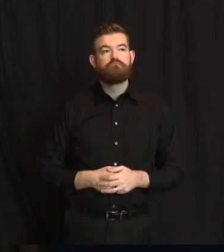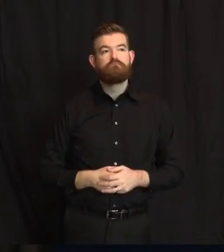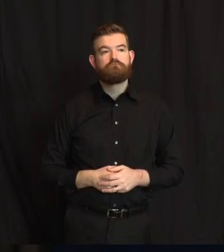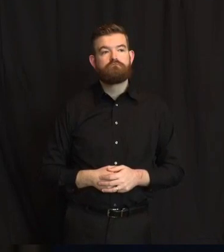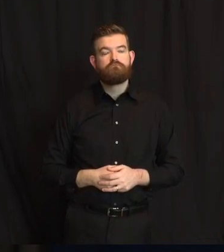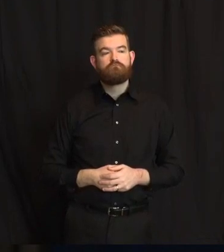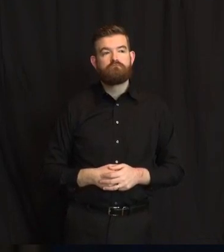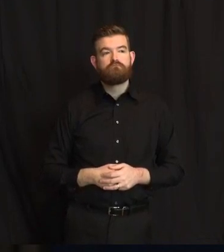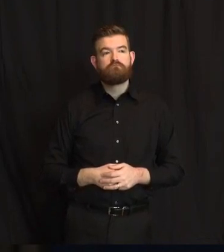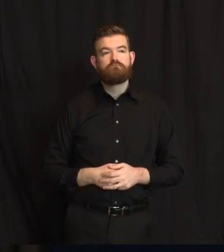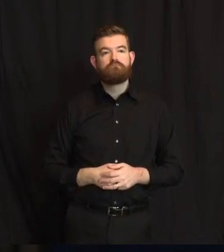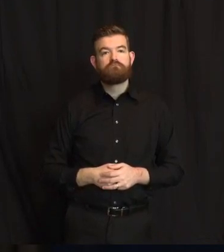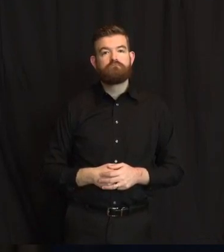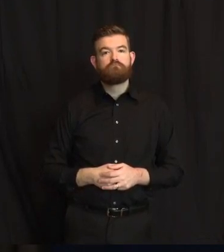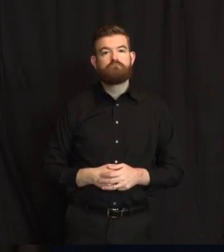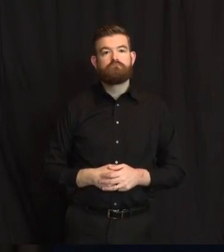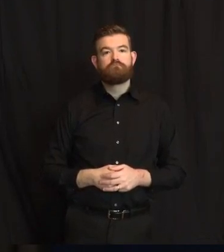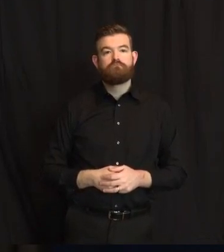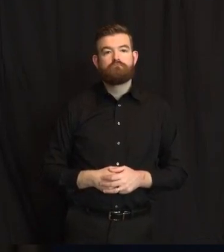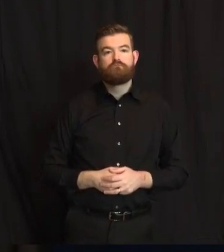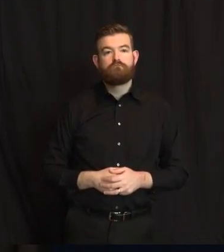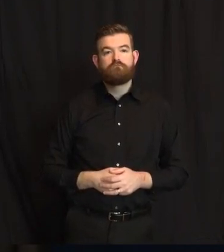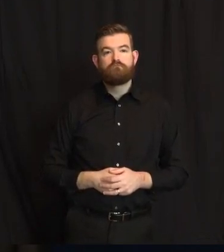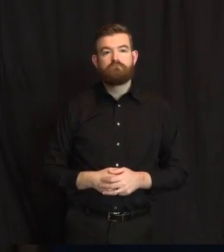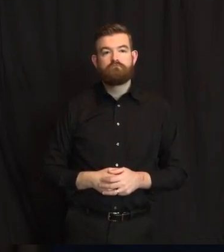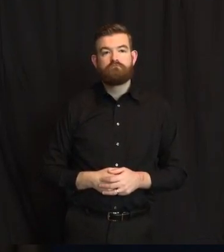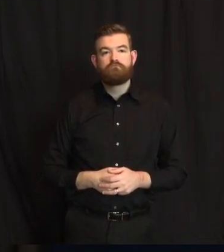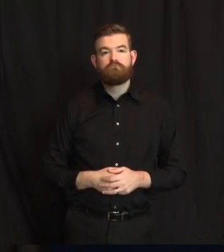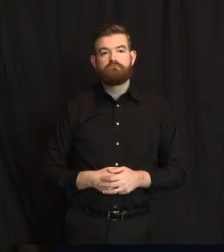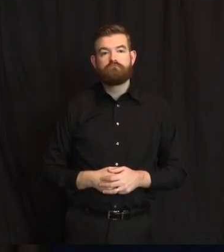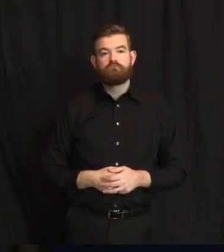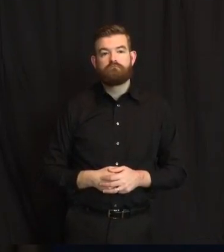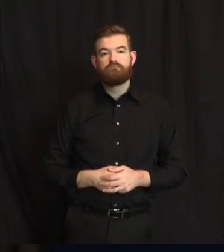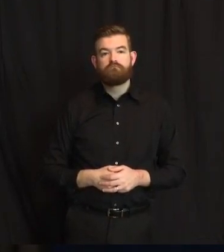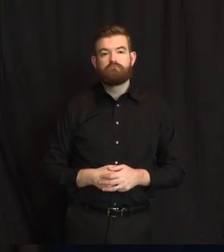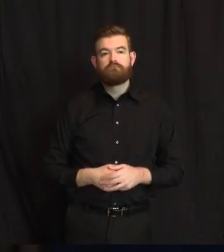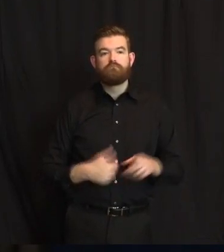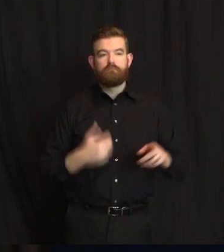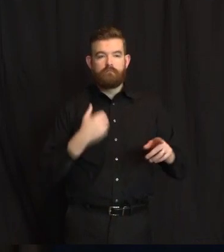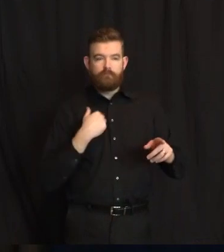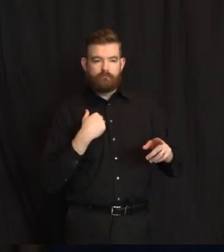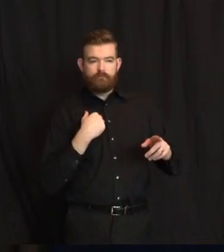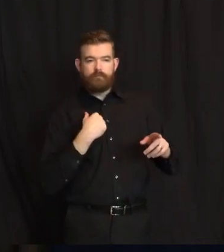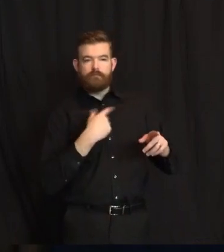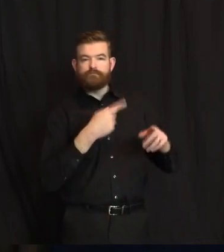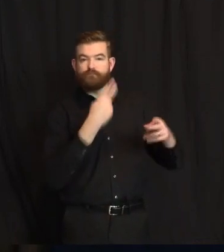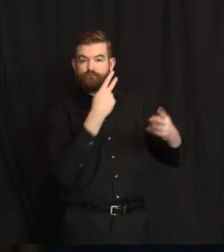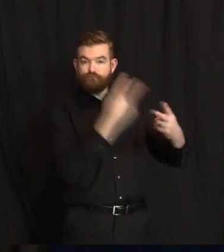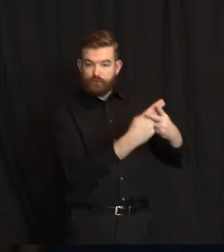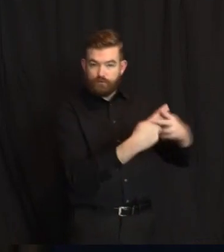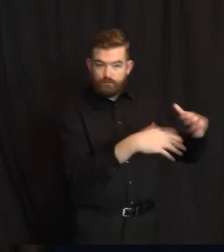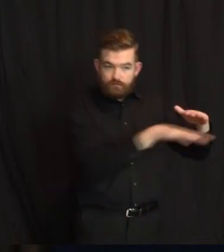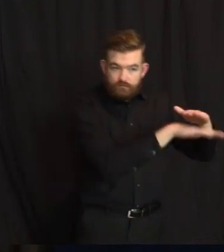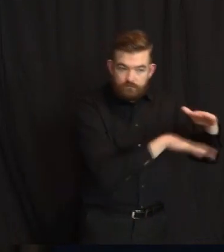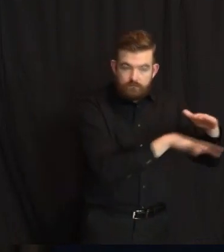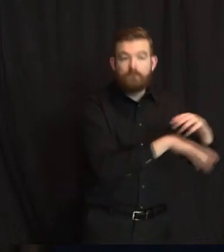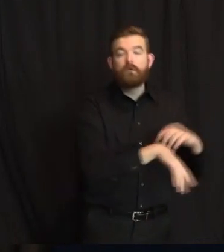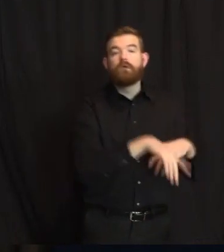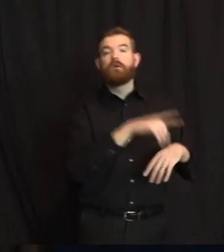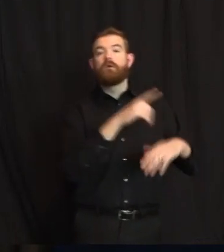resources such as quarantine areas, isolation areas, infirmary isolation beds, as well as negative pressure rooms in some